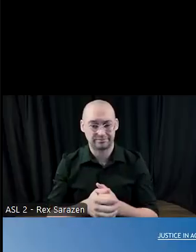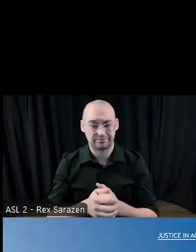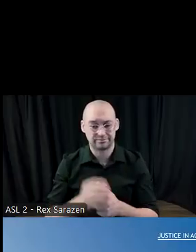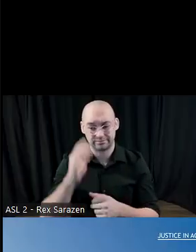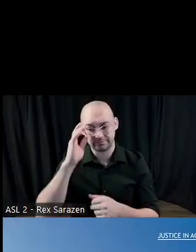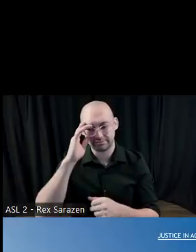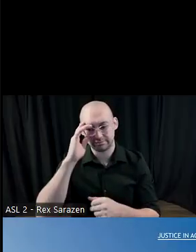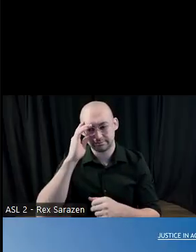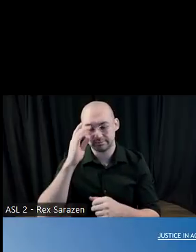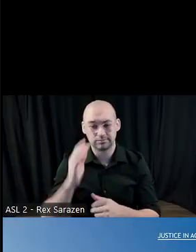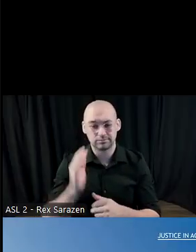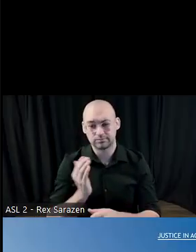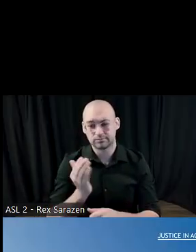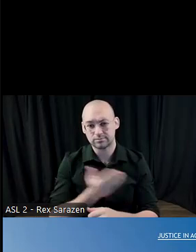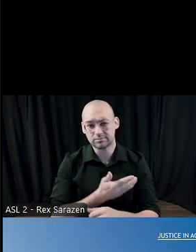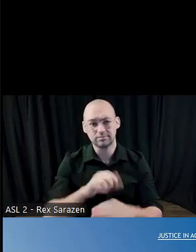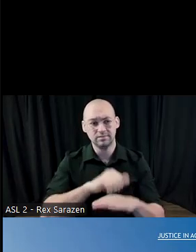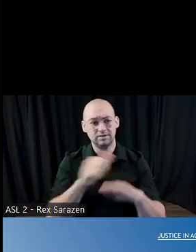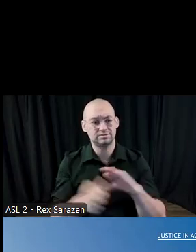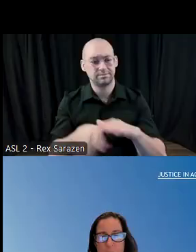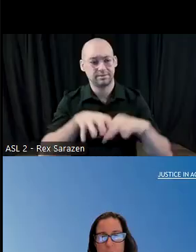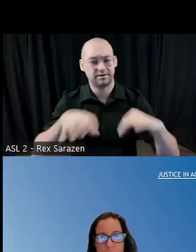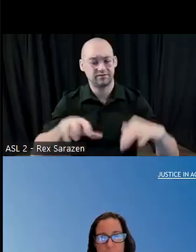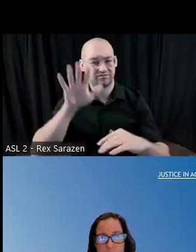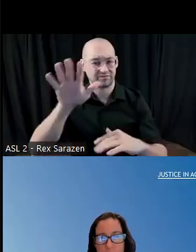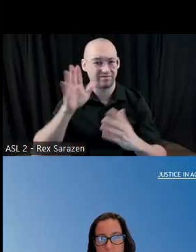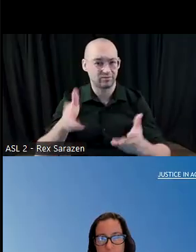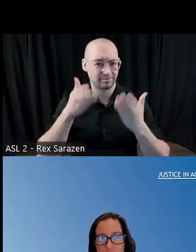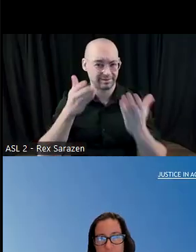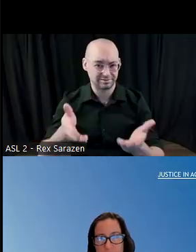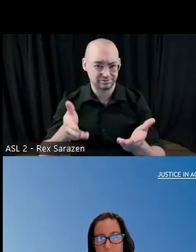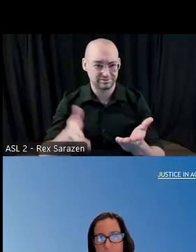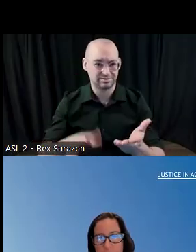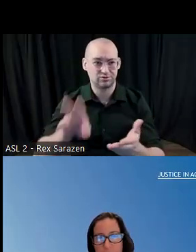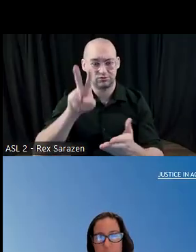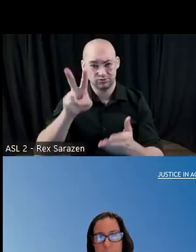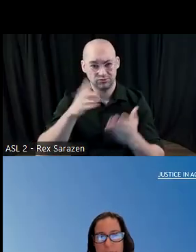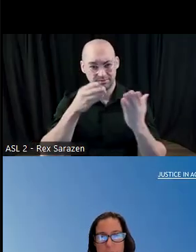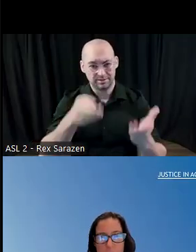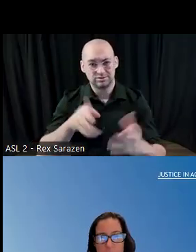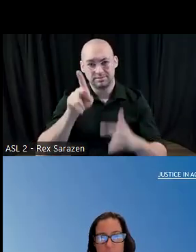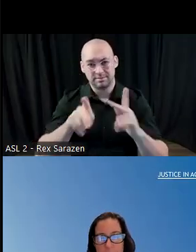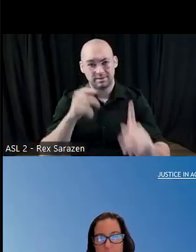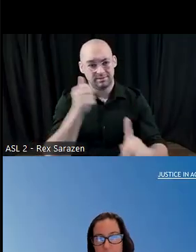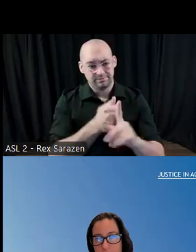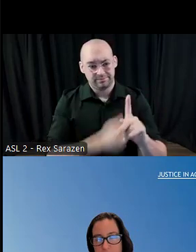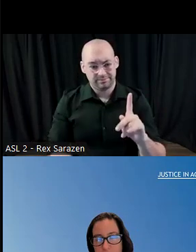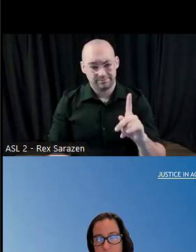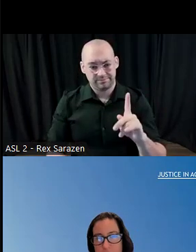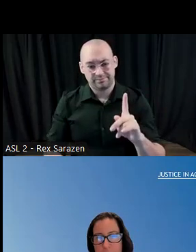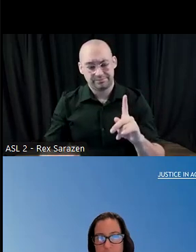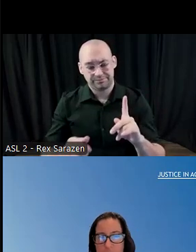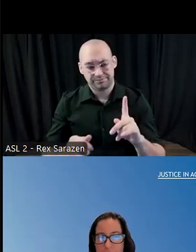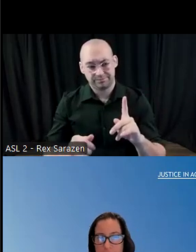So the subcommittee has made 5 recommendations. These 2 recommendations, stakeholder engagement in